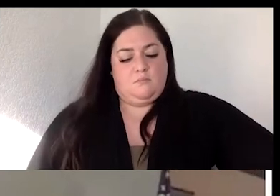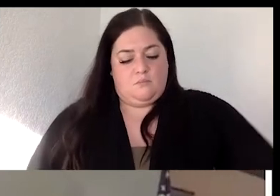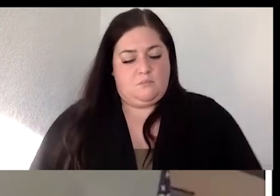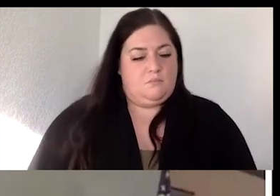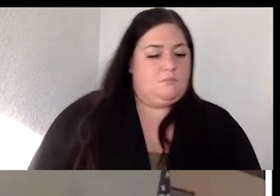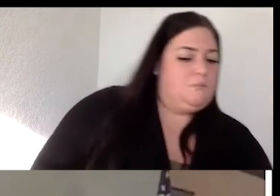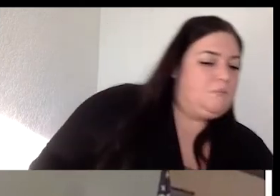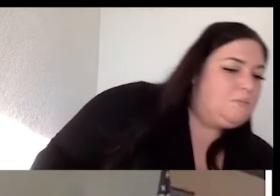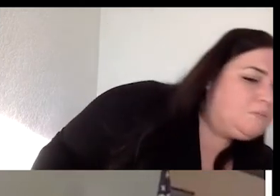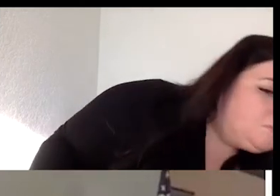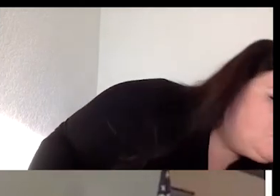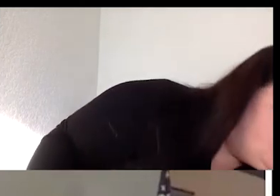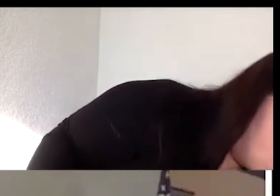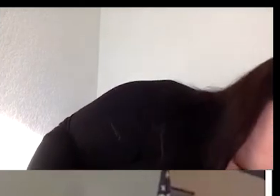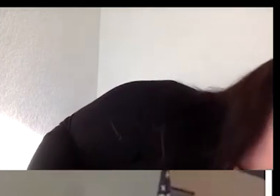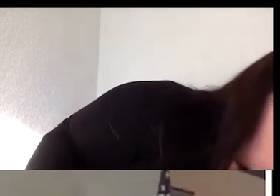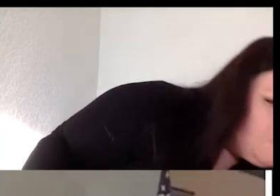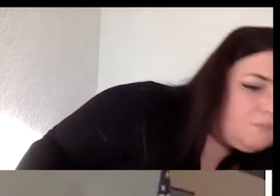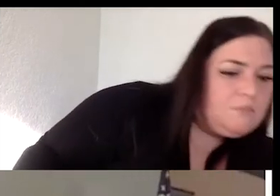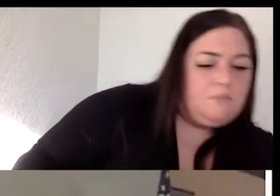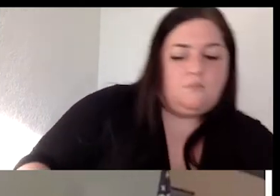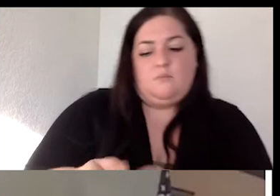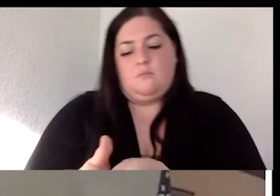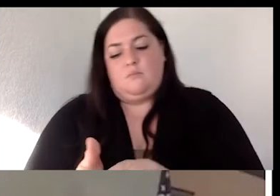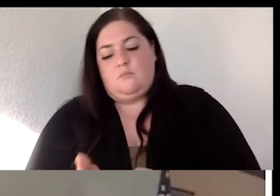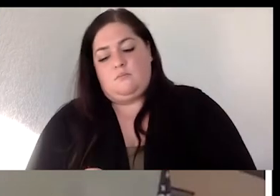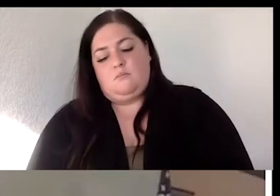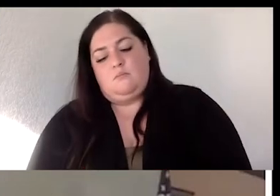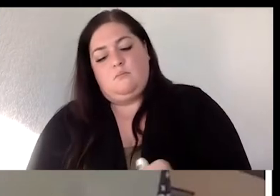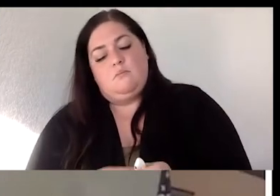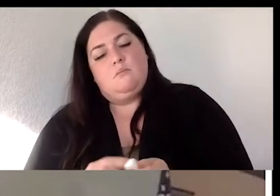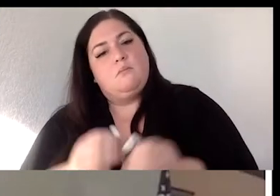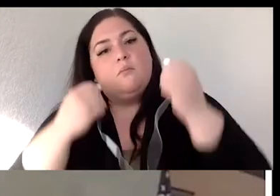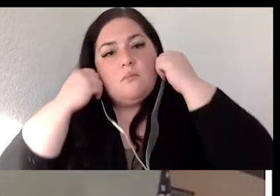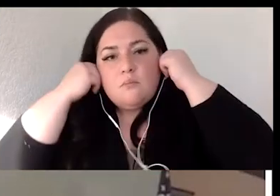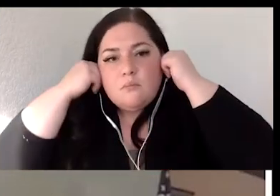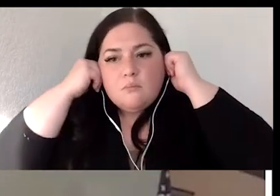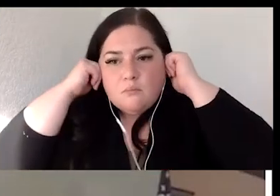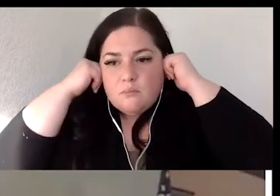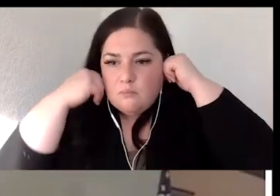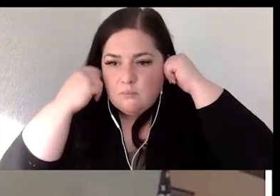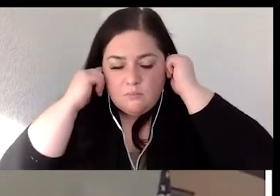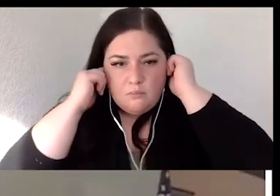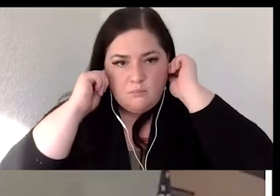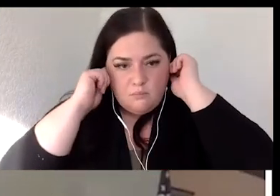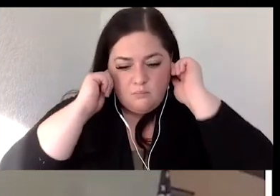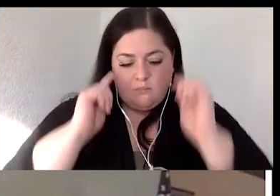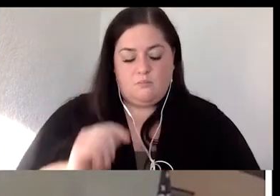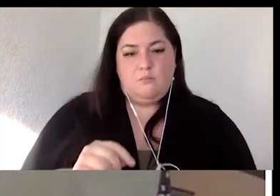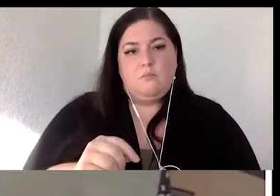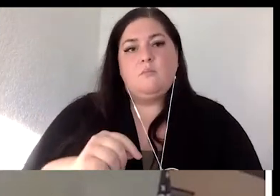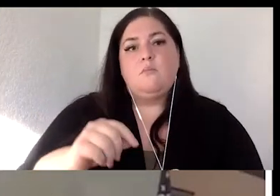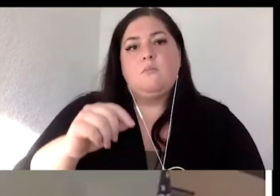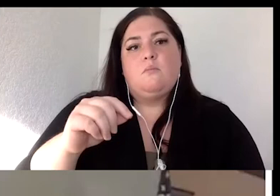Amazing how far we've come in 50 years. Today, we understand that this isn't simply